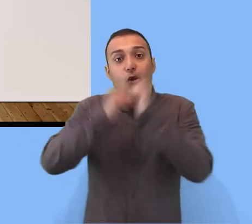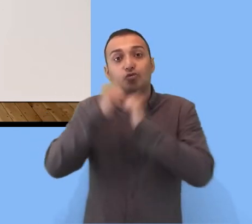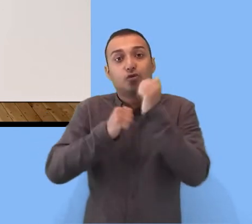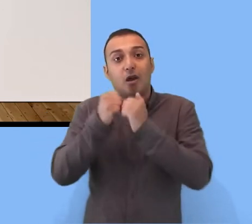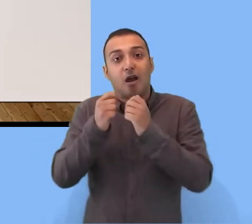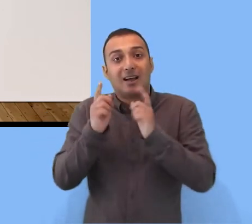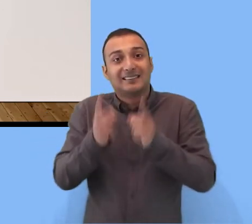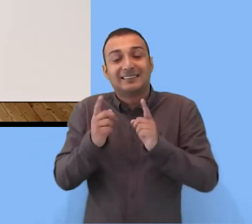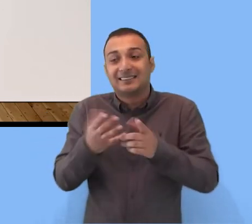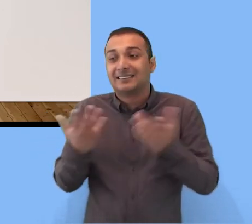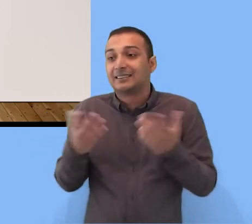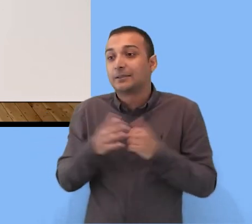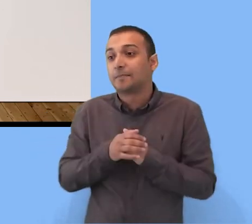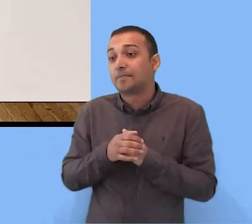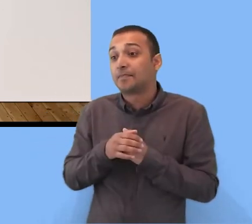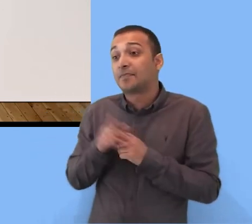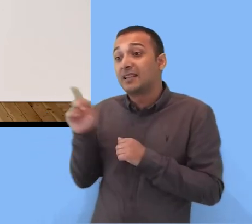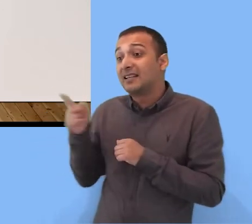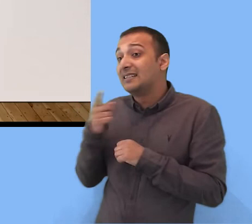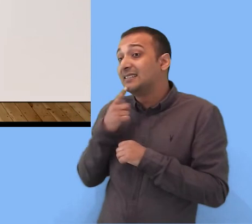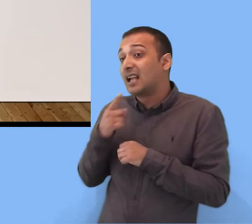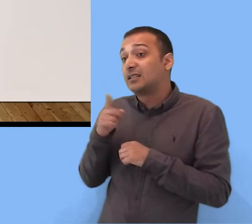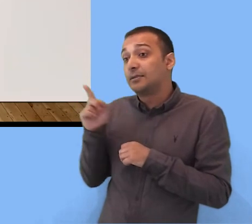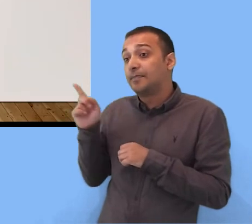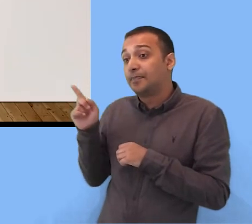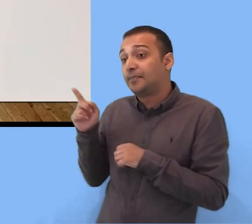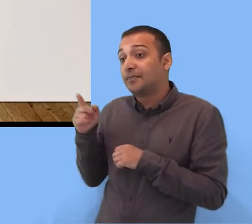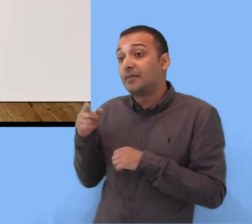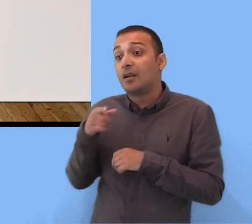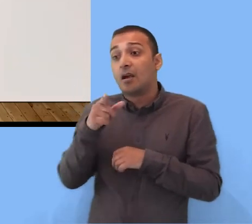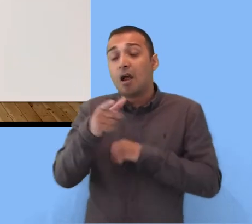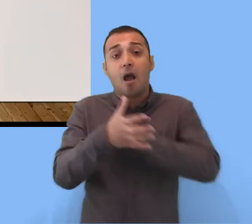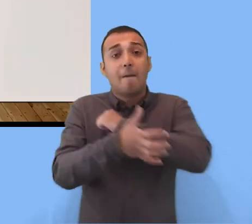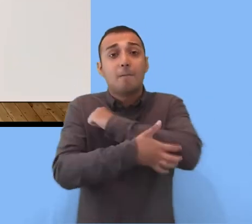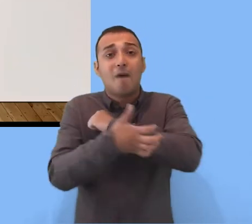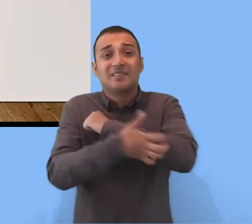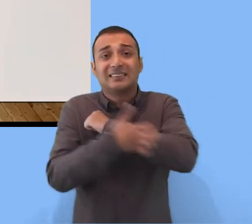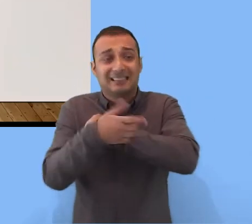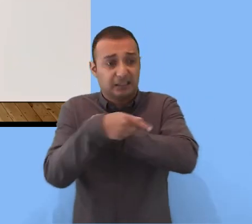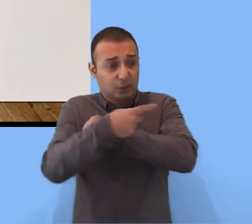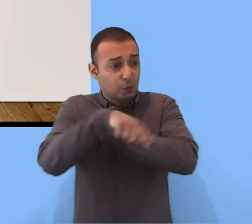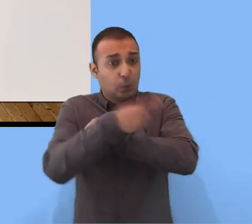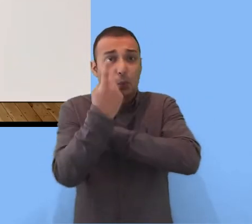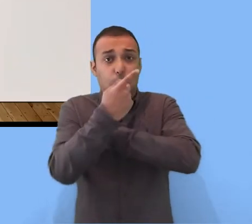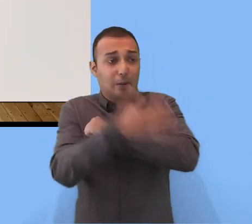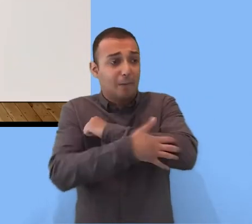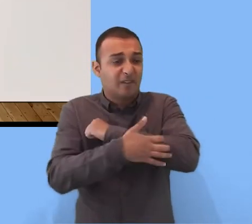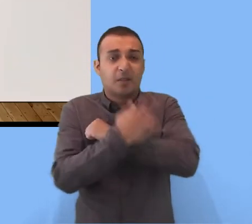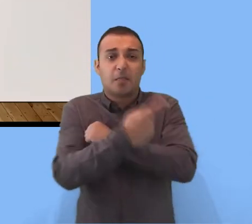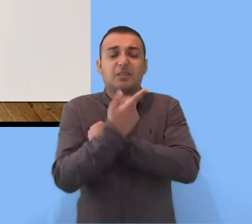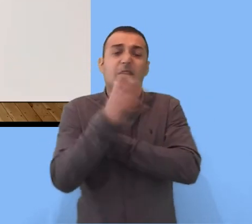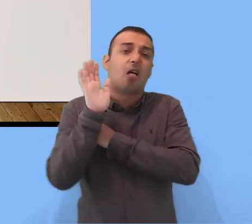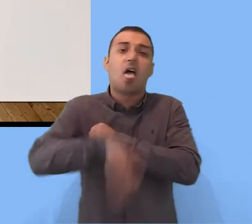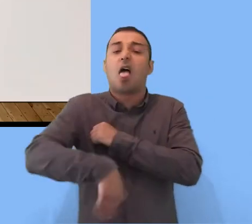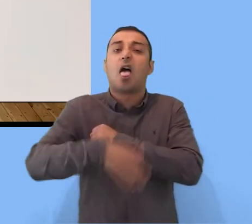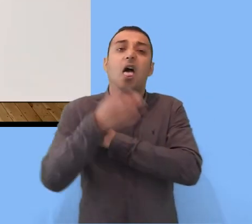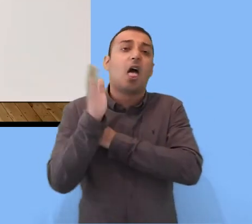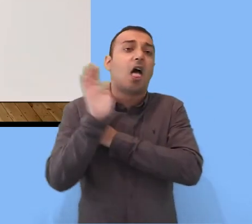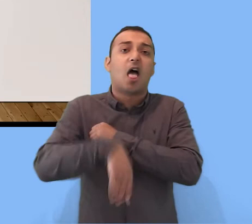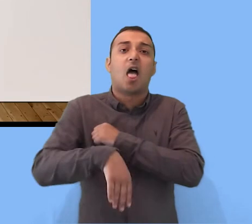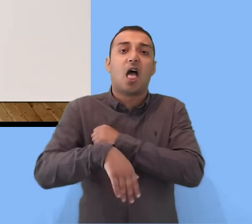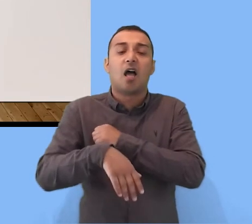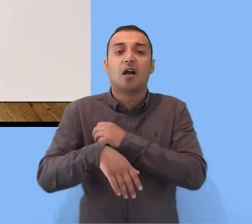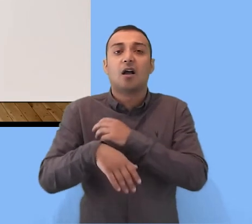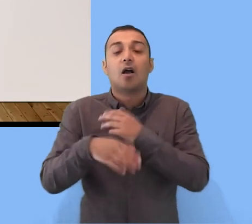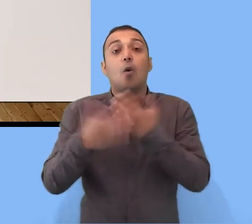It's freely accessible and it's easy to read. And so often you hear people in schools say, oh, we know what that kind of parent is